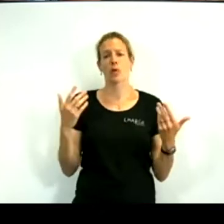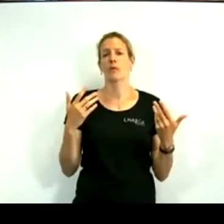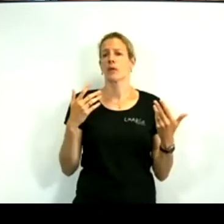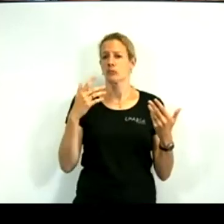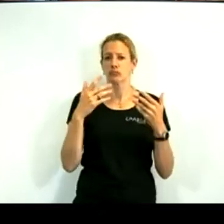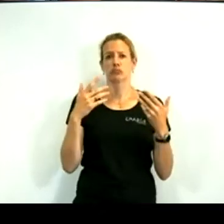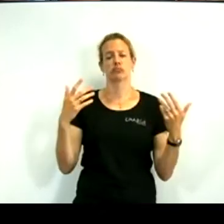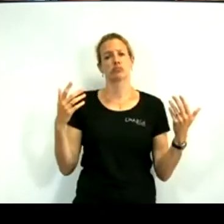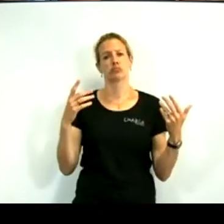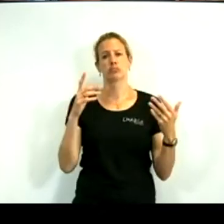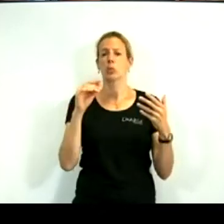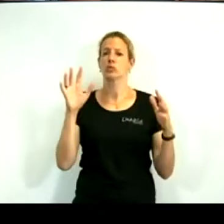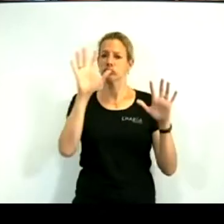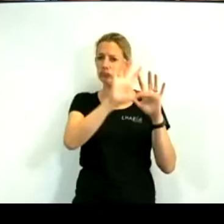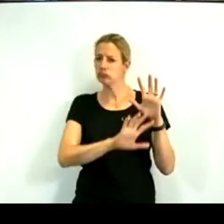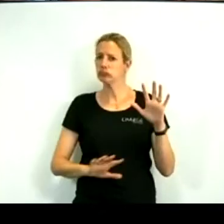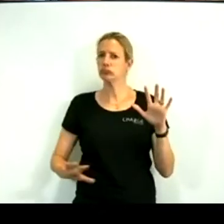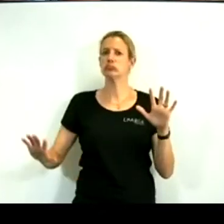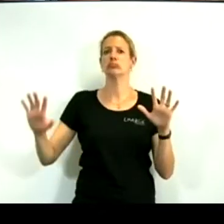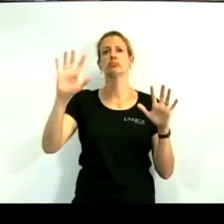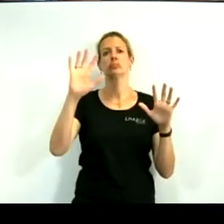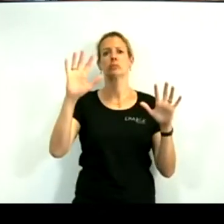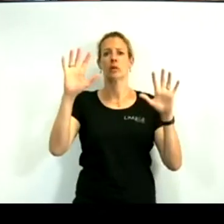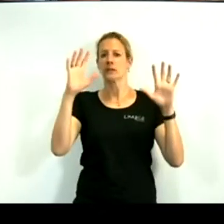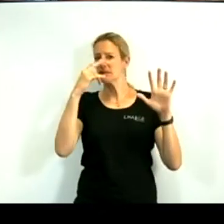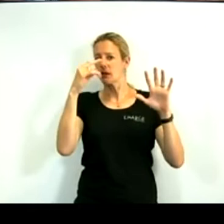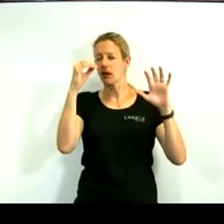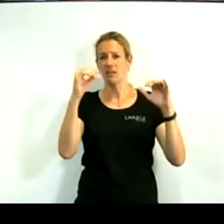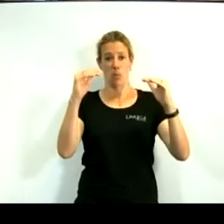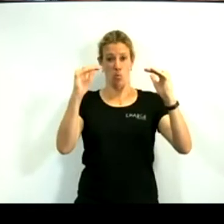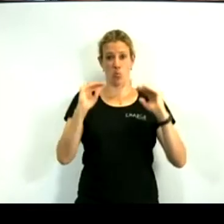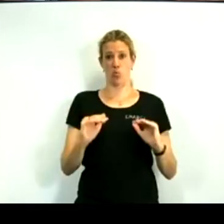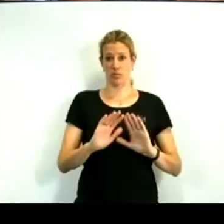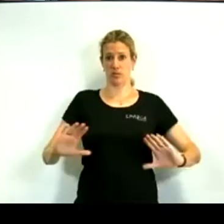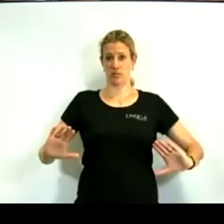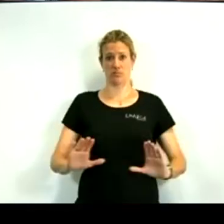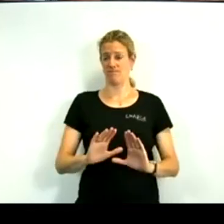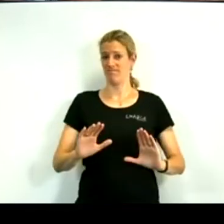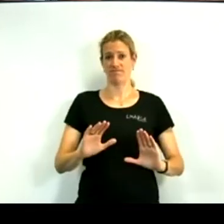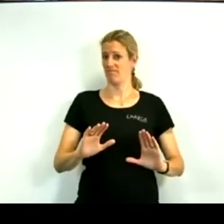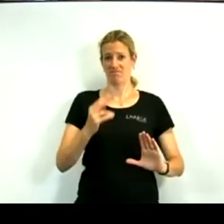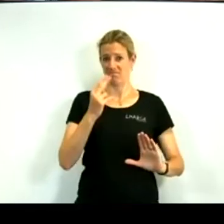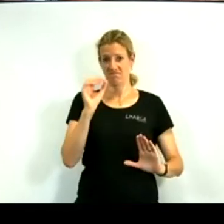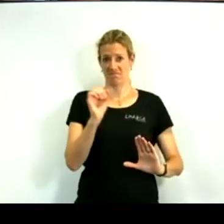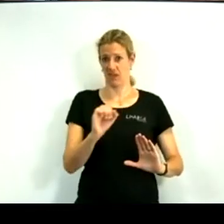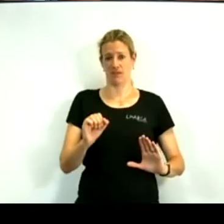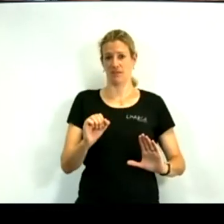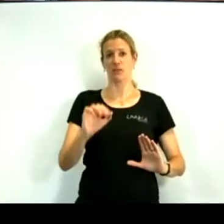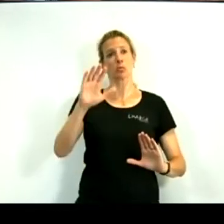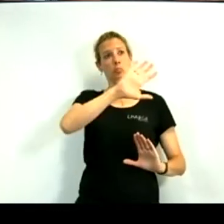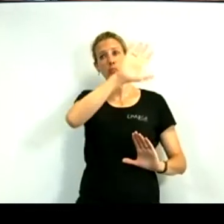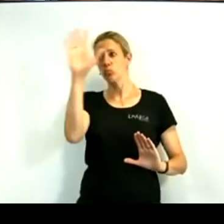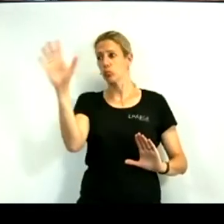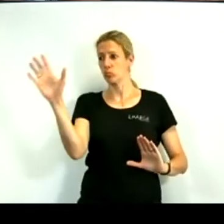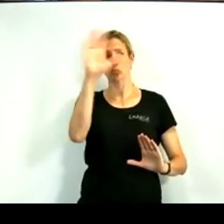isn't there. So there will be a dark area in the visual field. But you